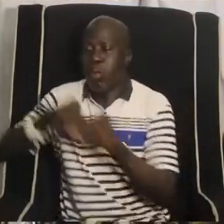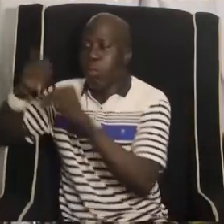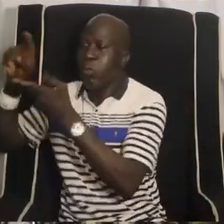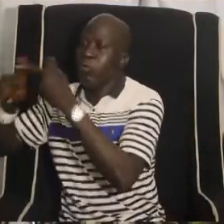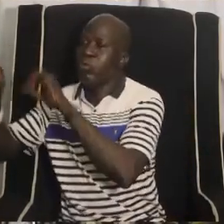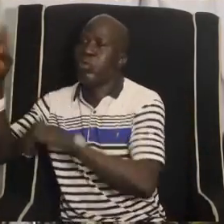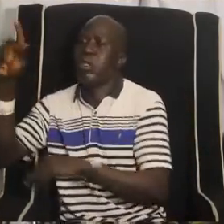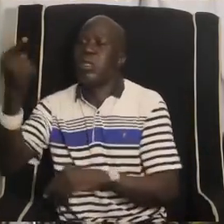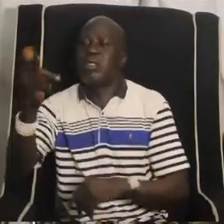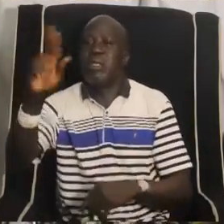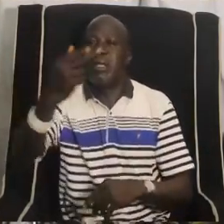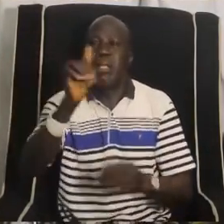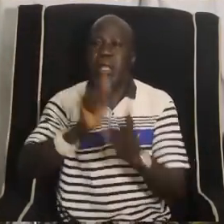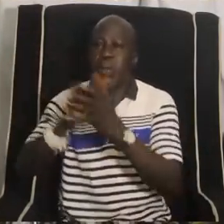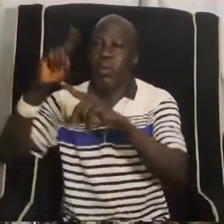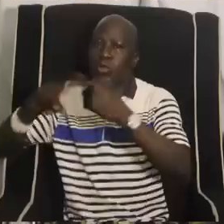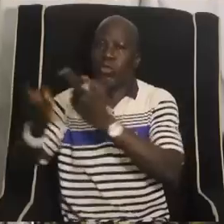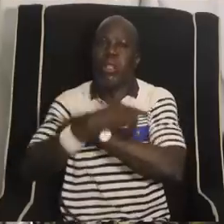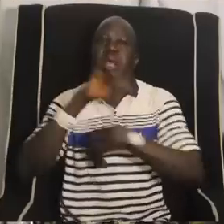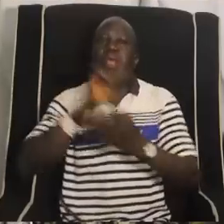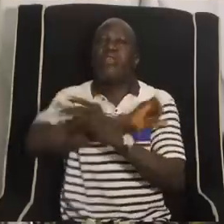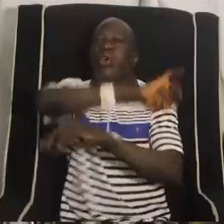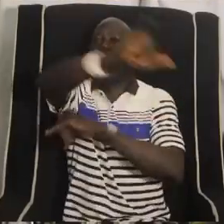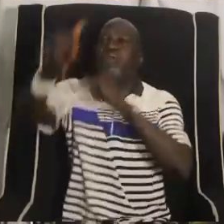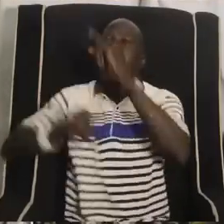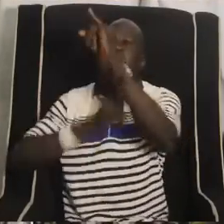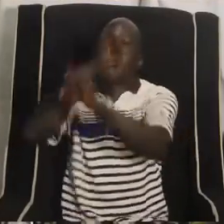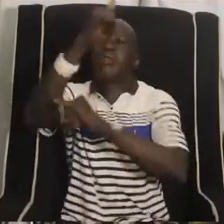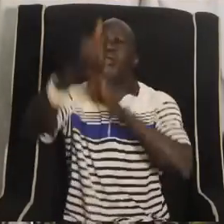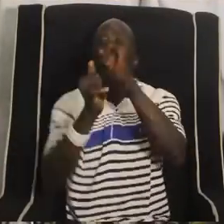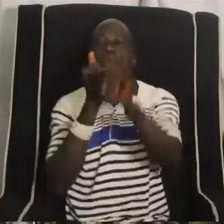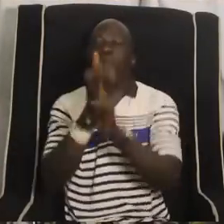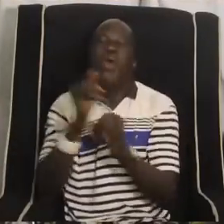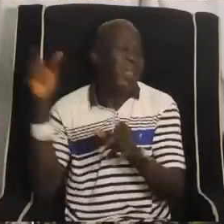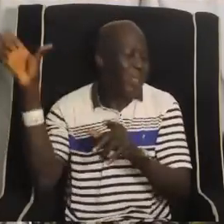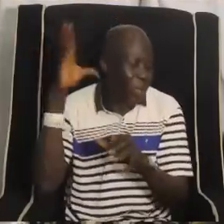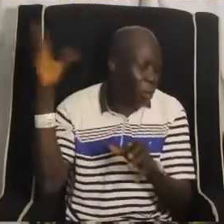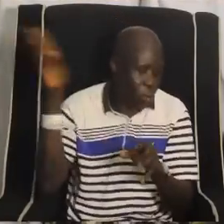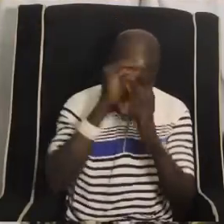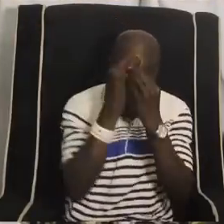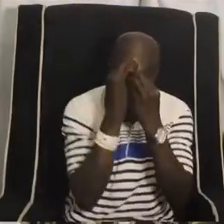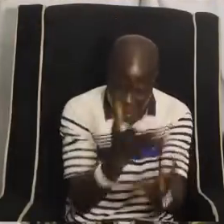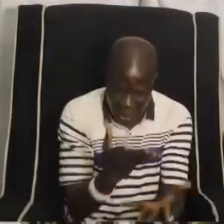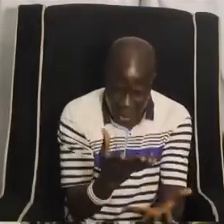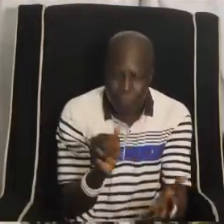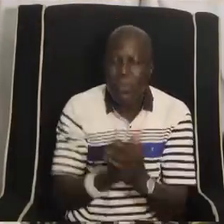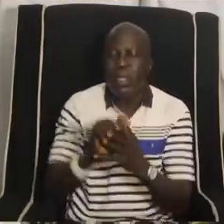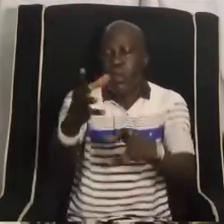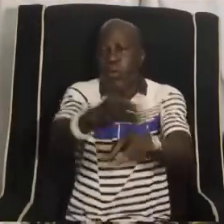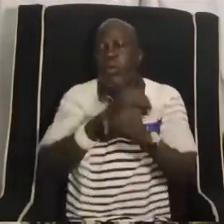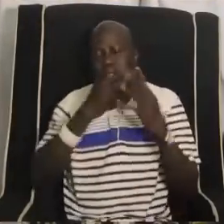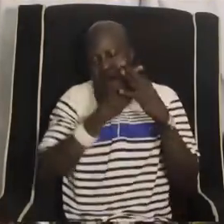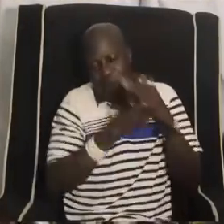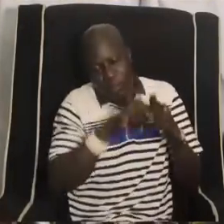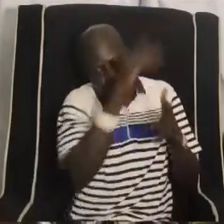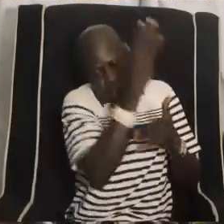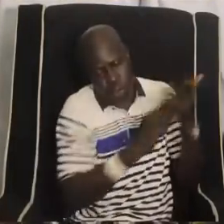down to Ghana. But today, he's in all over the world. He obeyed. He became a you will start